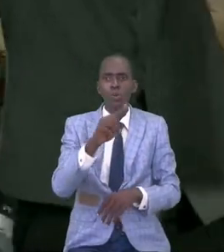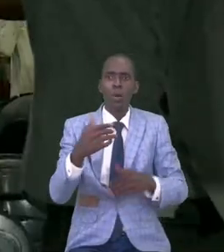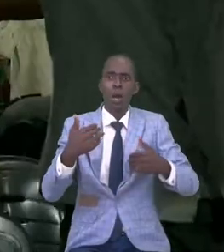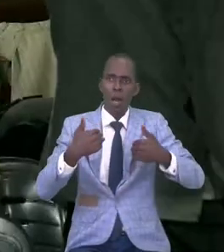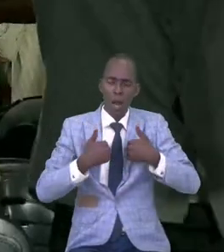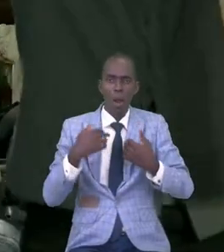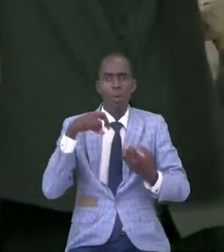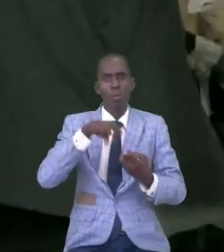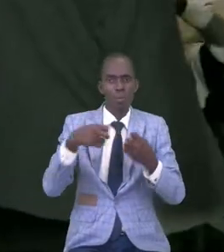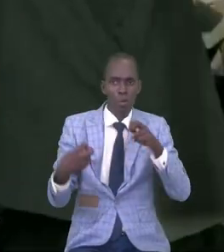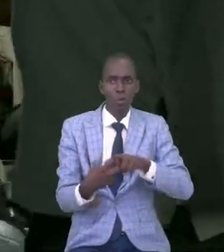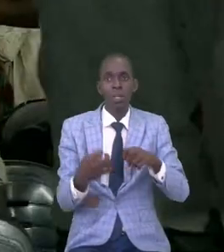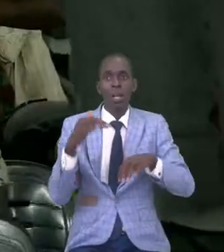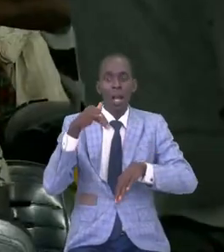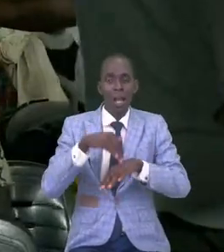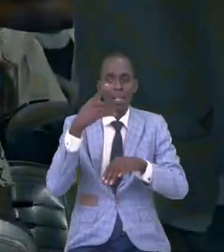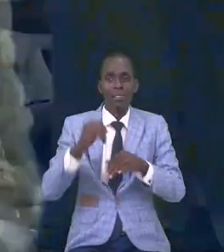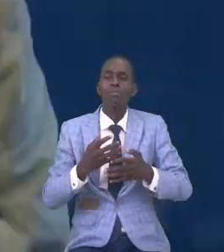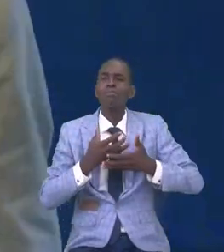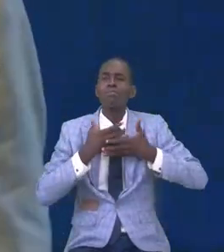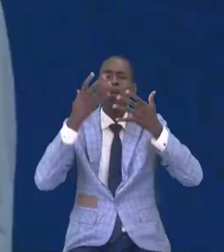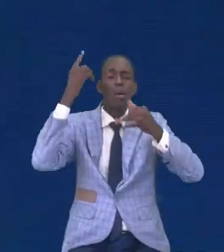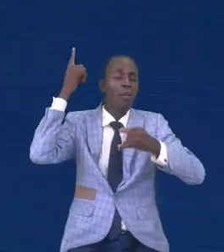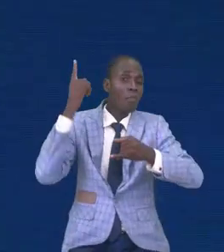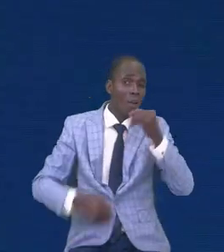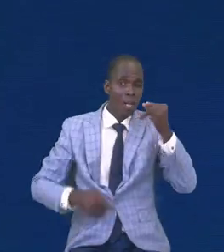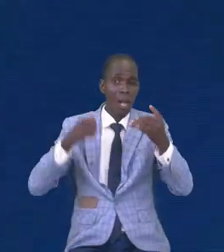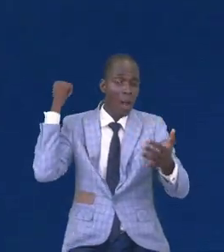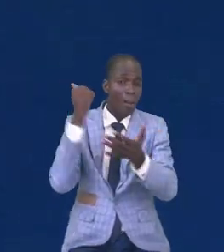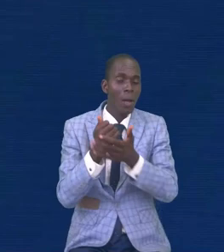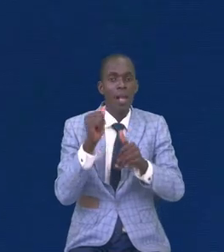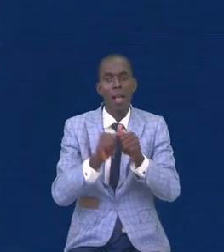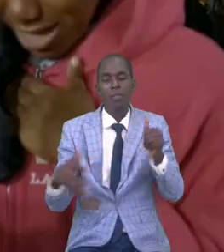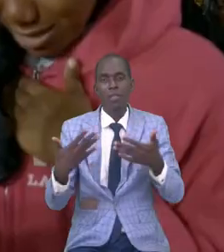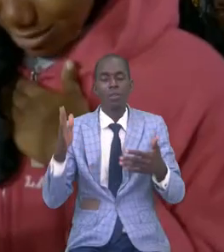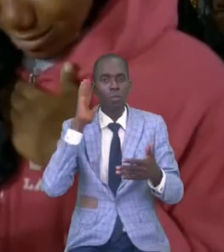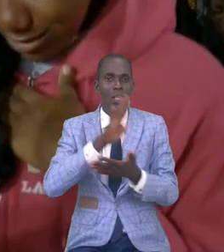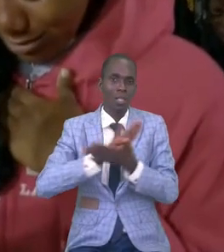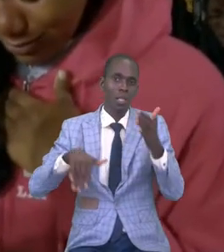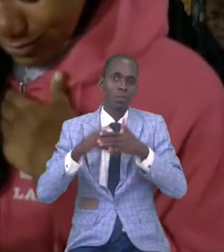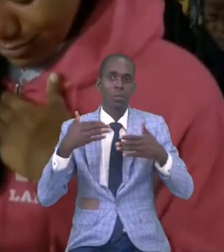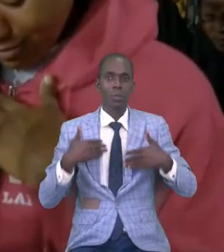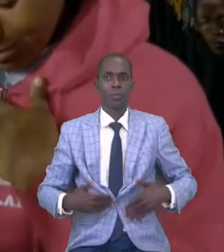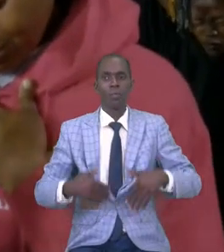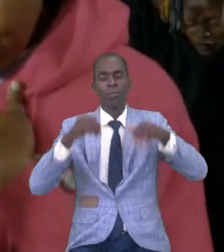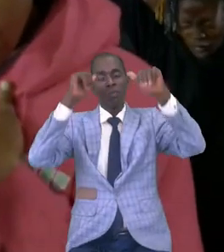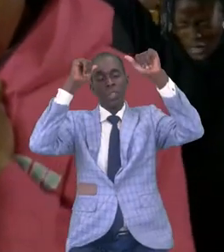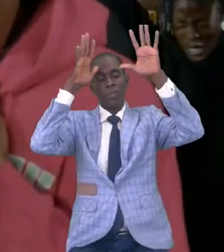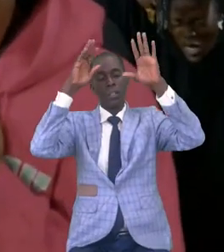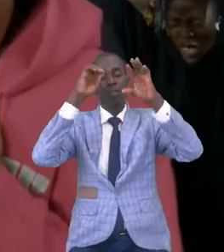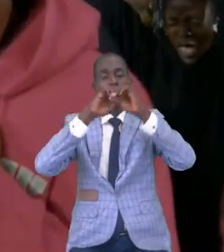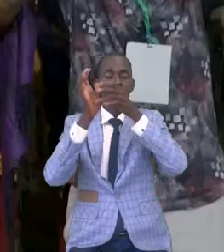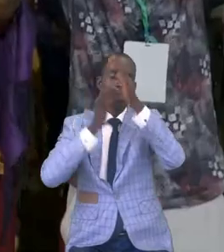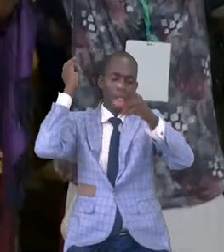amen will clear everything out of your body. Amen. Father, in